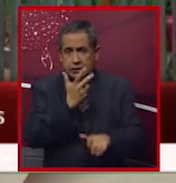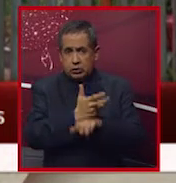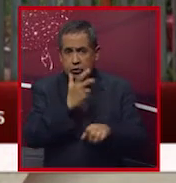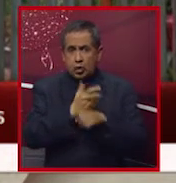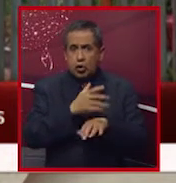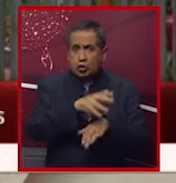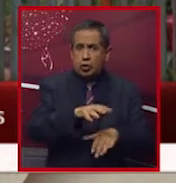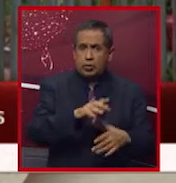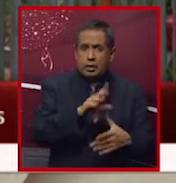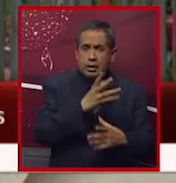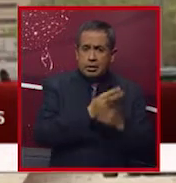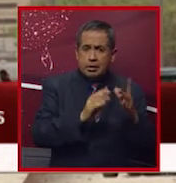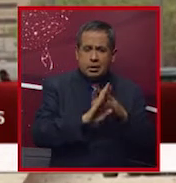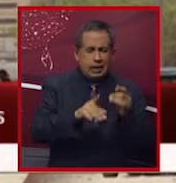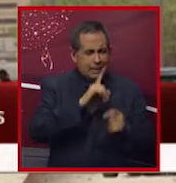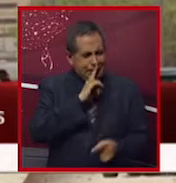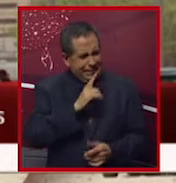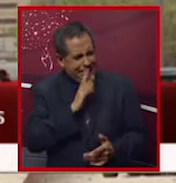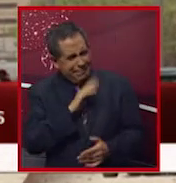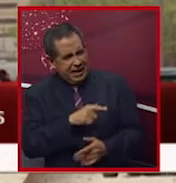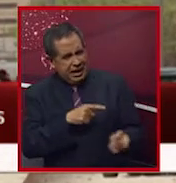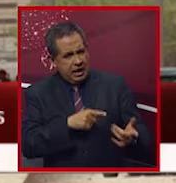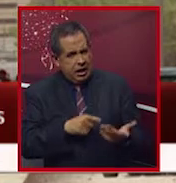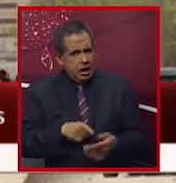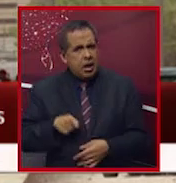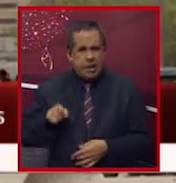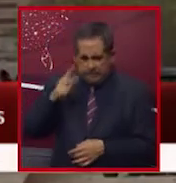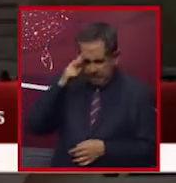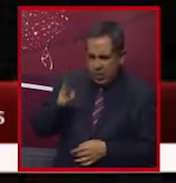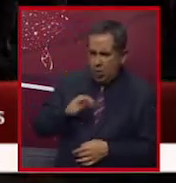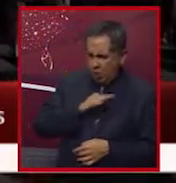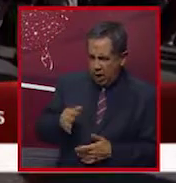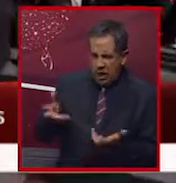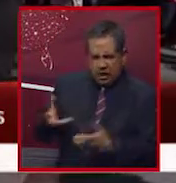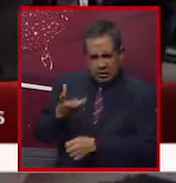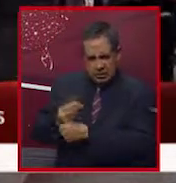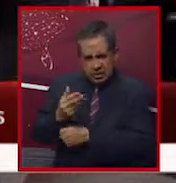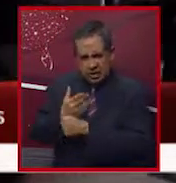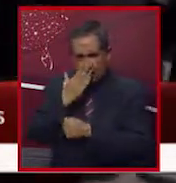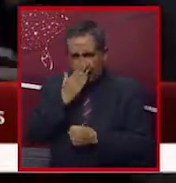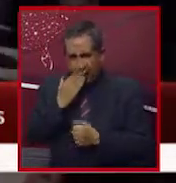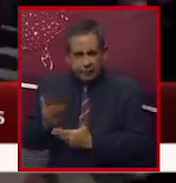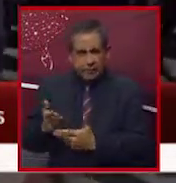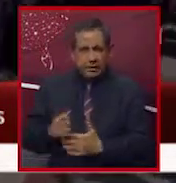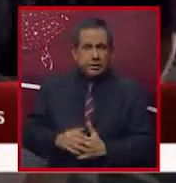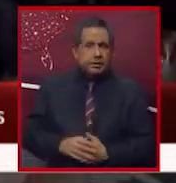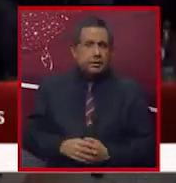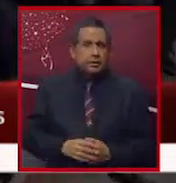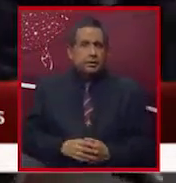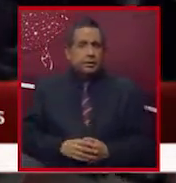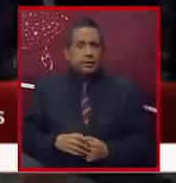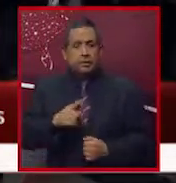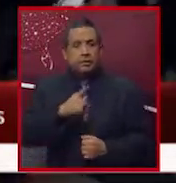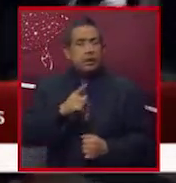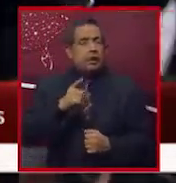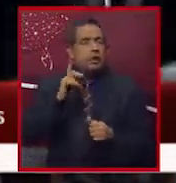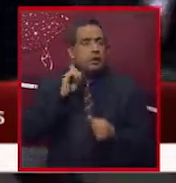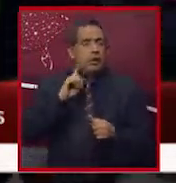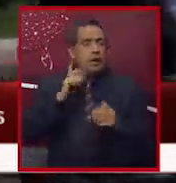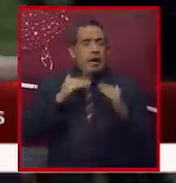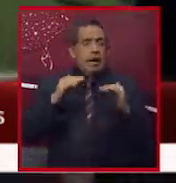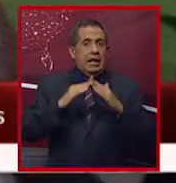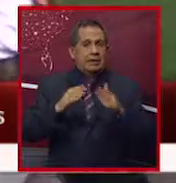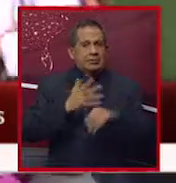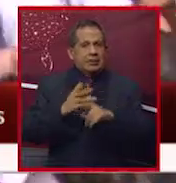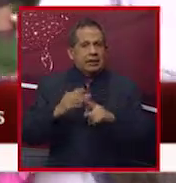demócratas y dijo que México puede fácilmente arreglar este problema. Por su parte, la vocera de la Casa Blanca, Sarah